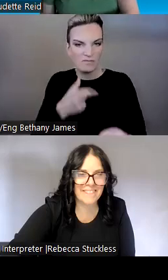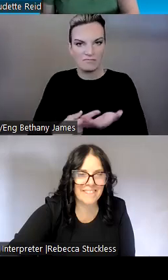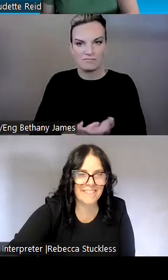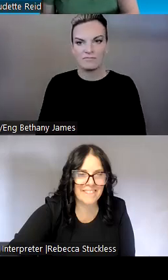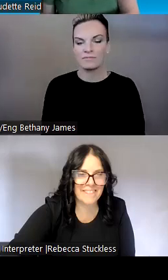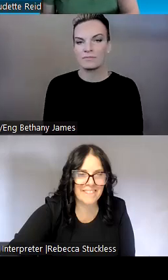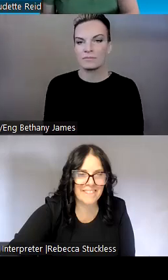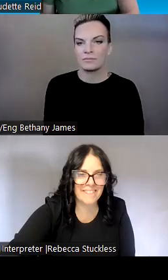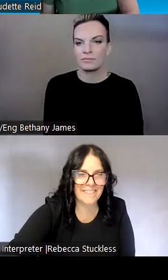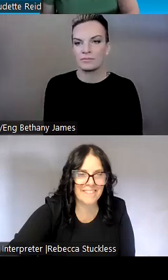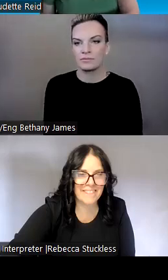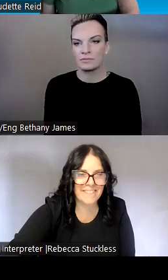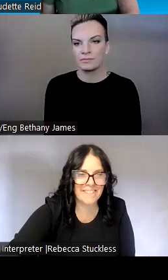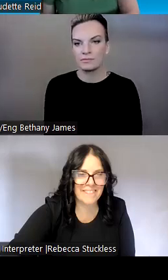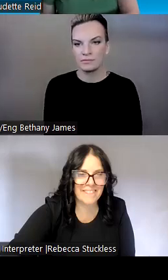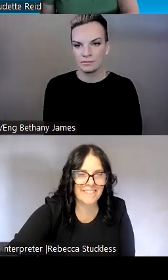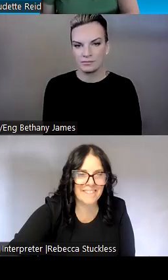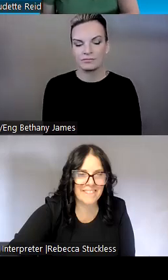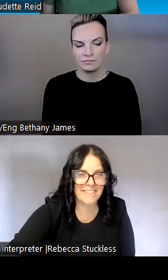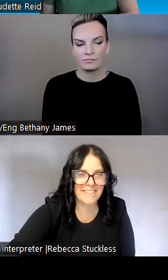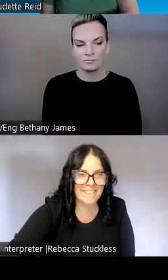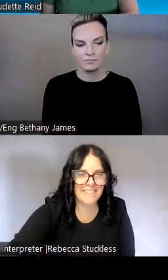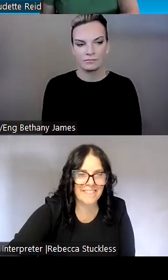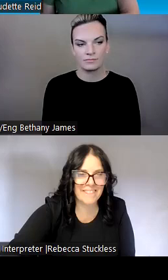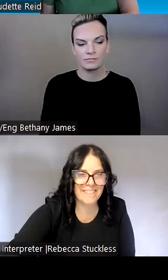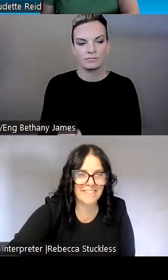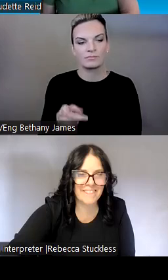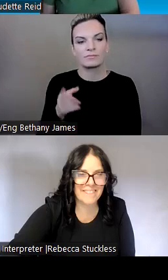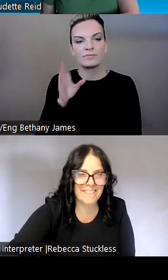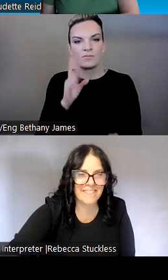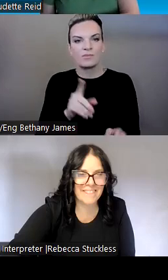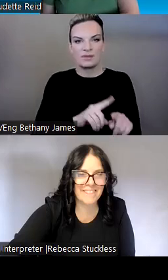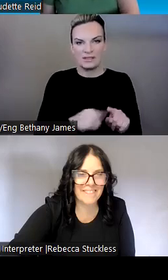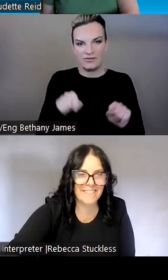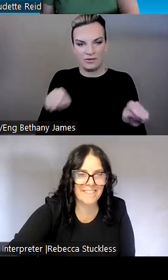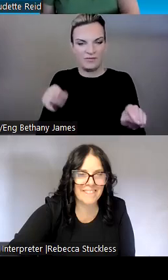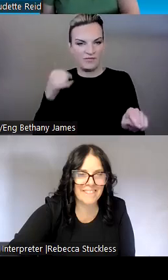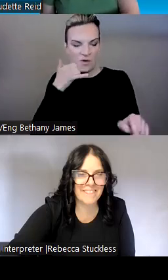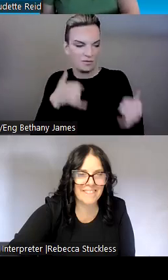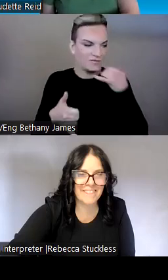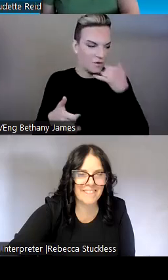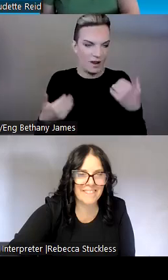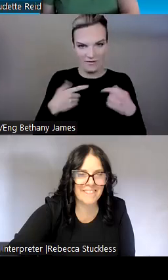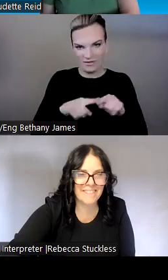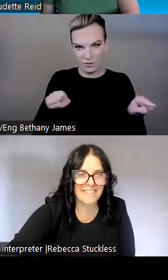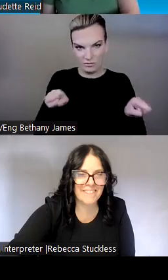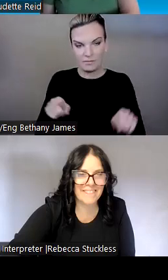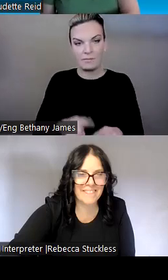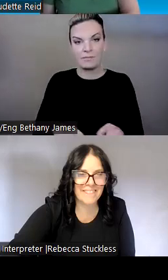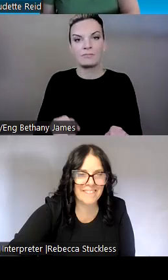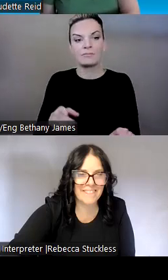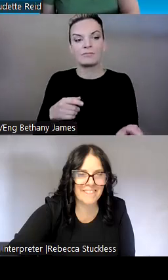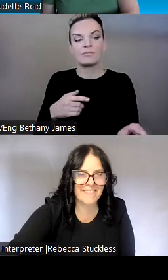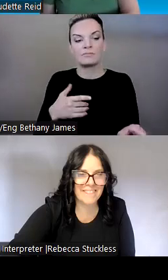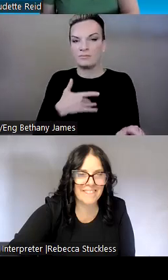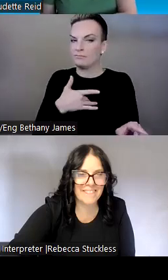we saw the numbers of iPhones as compared to Androids, and so it's very likely that many of your clients have an iPhone.